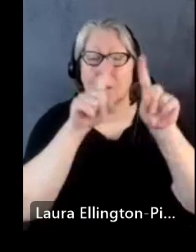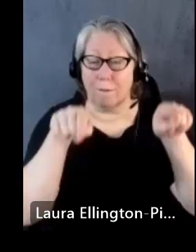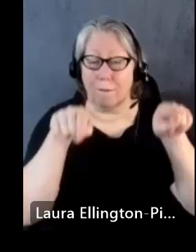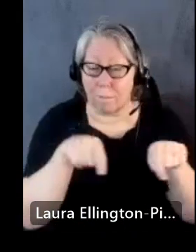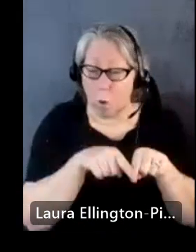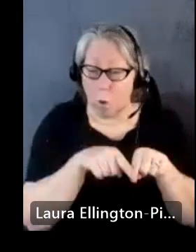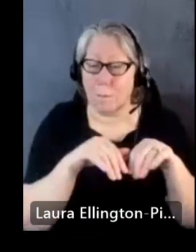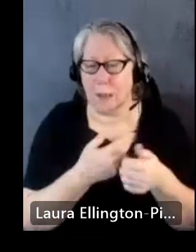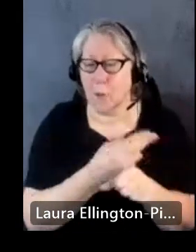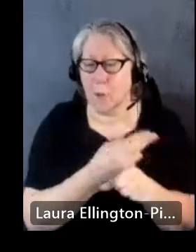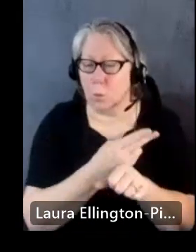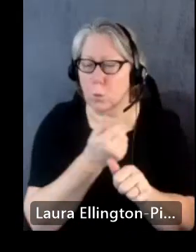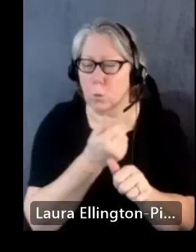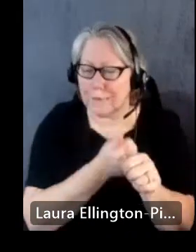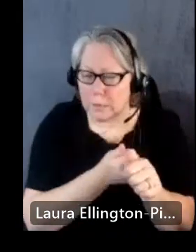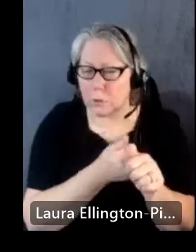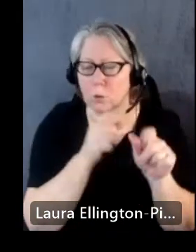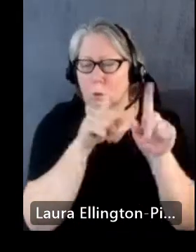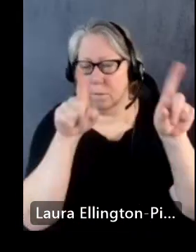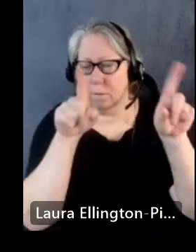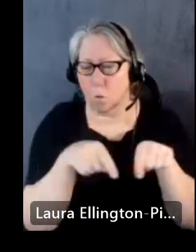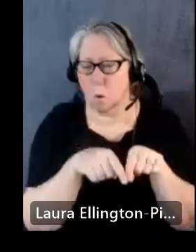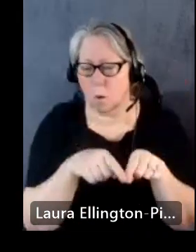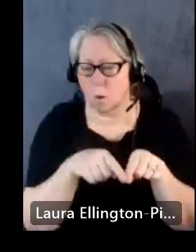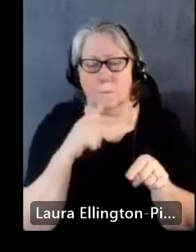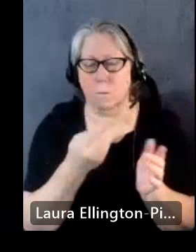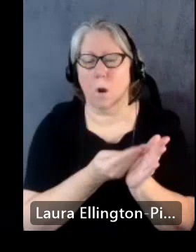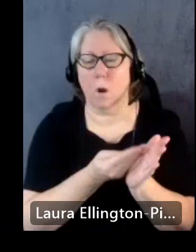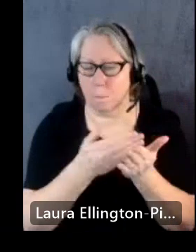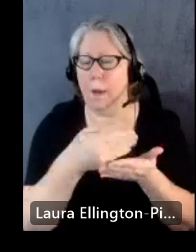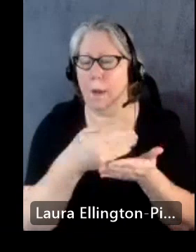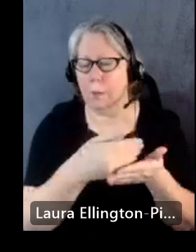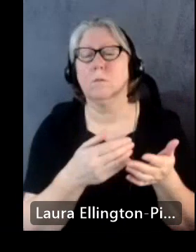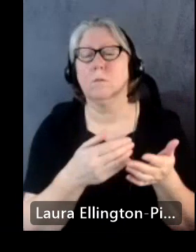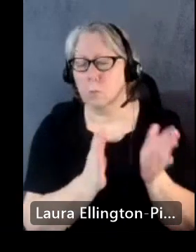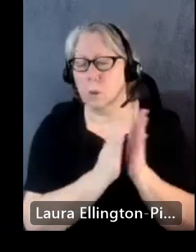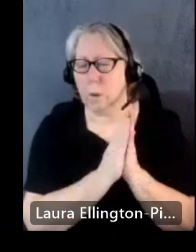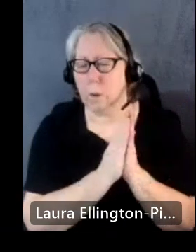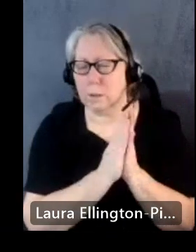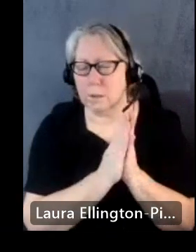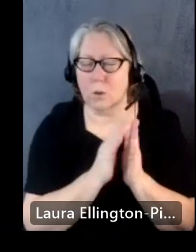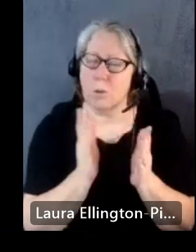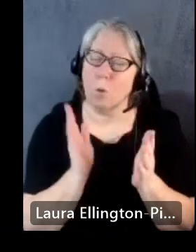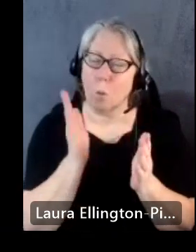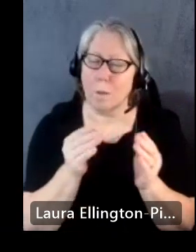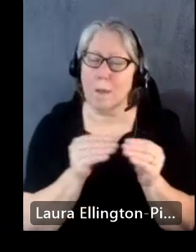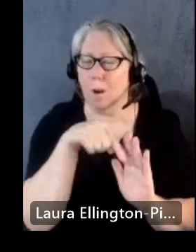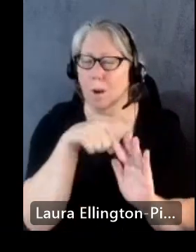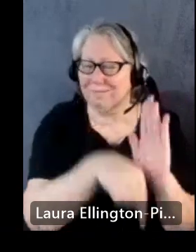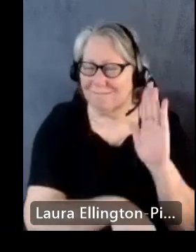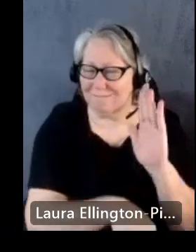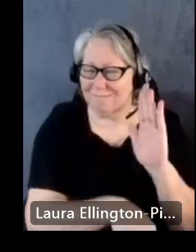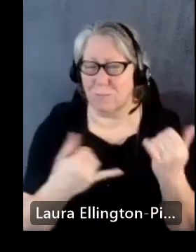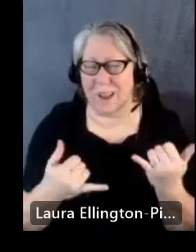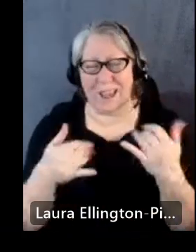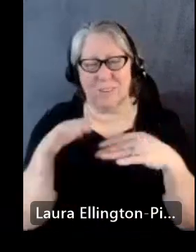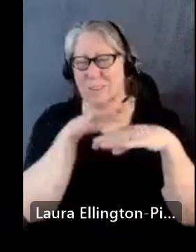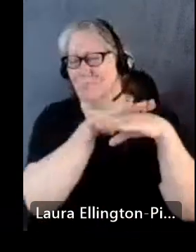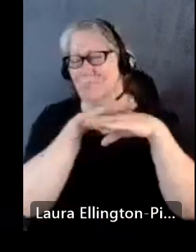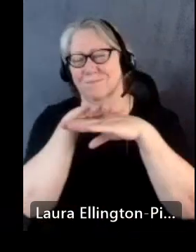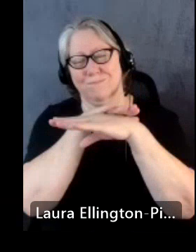budget request or the operating budget. So that's when we'll get into really specifics. This is just a very high level overview of